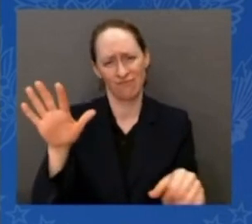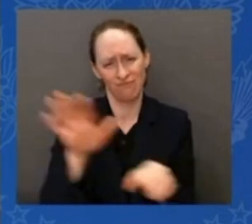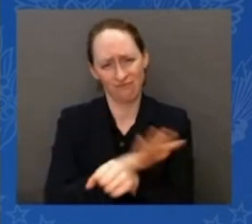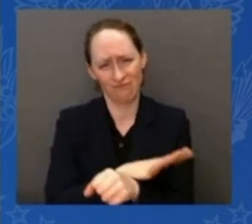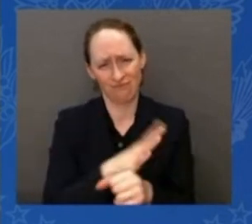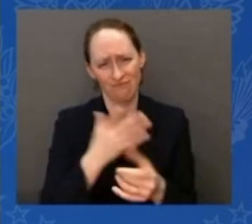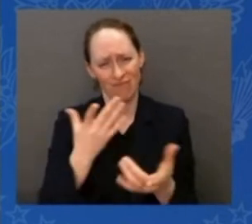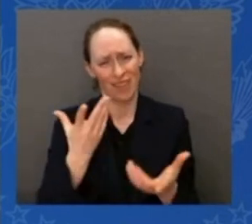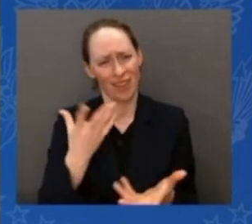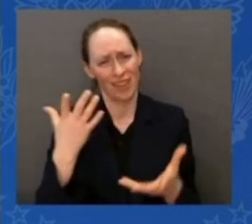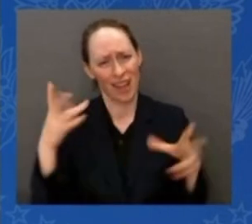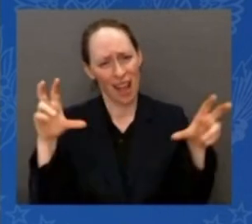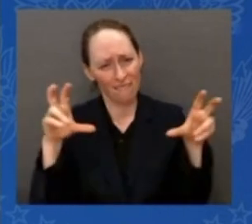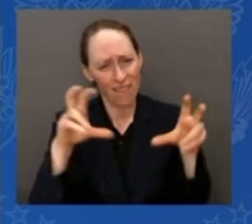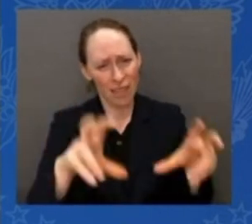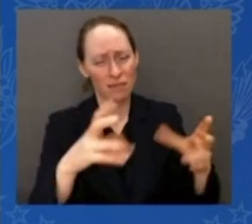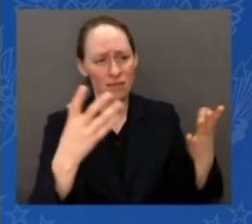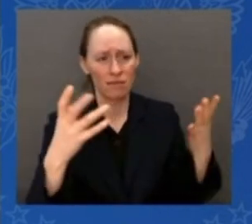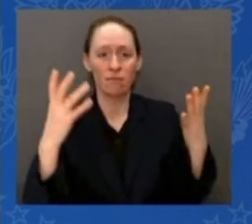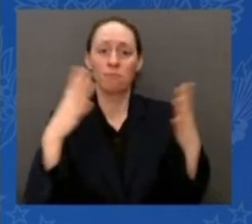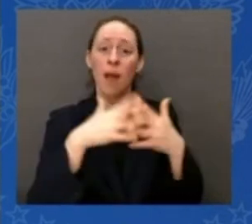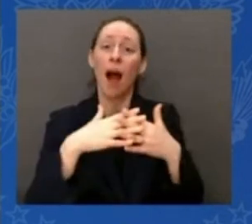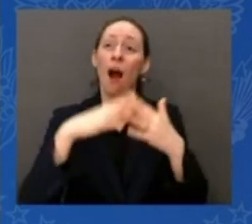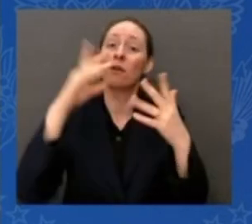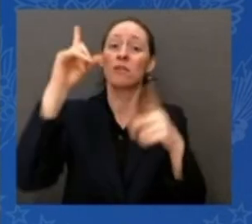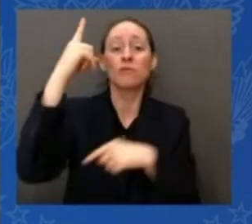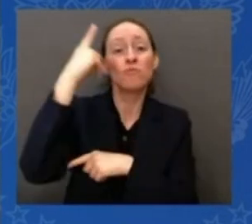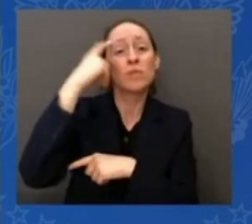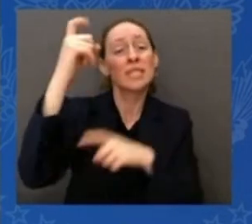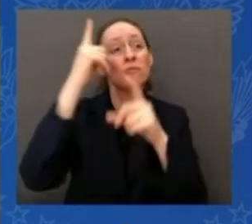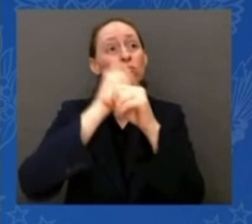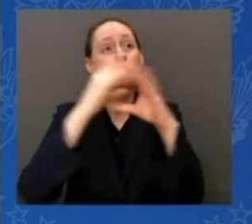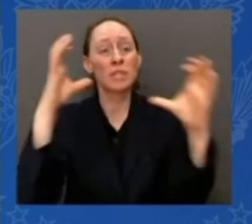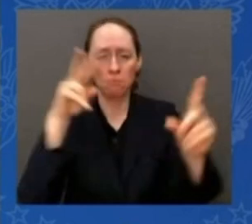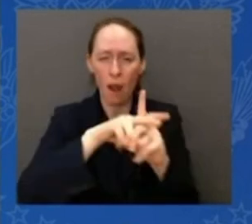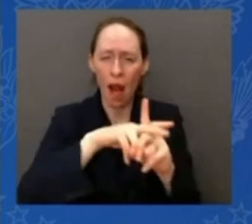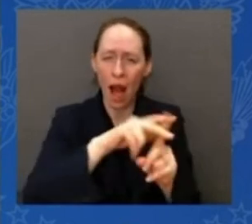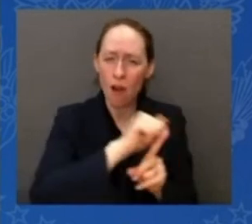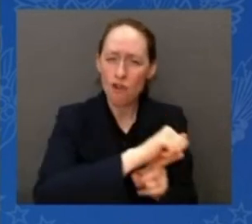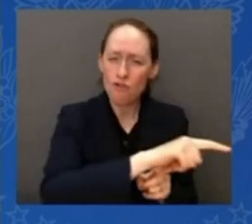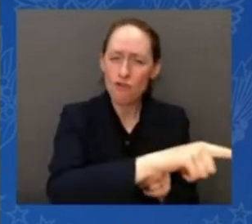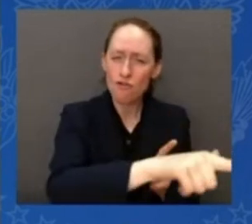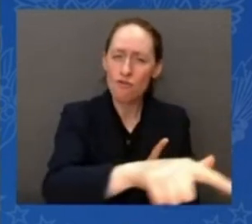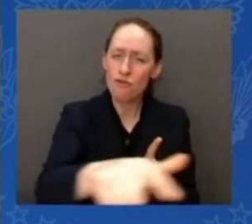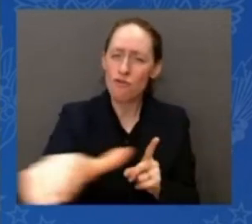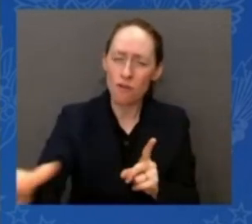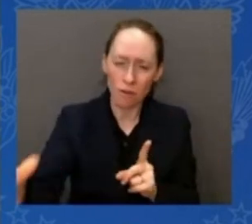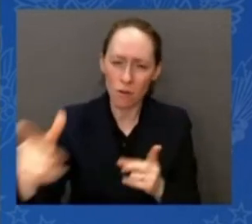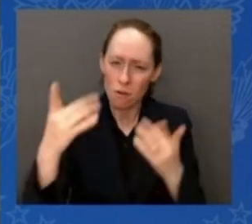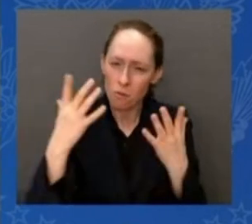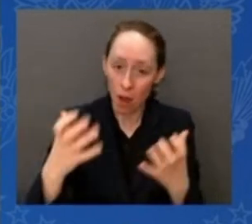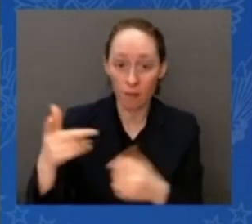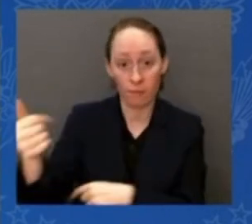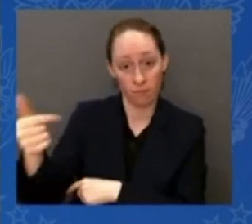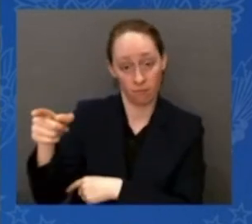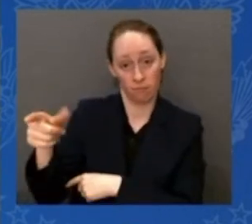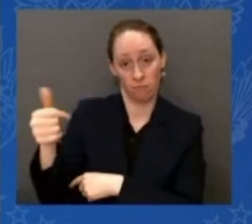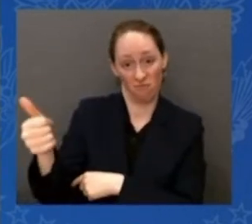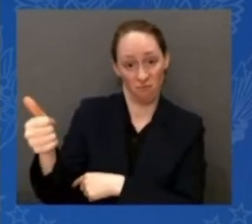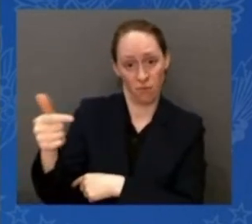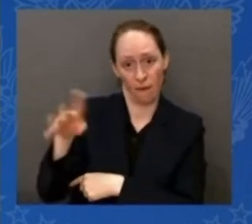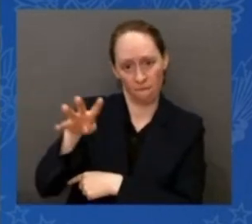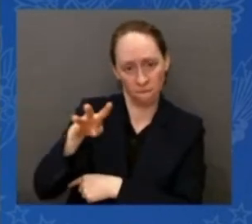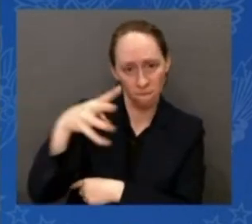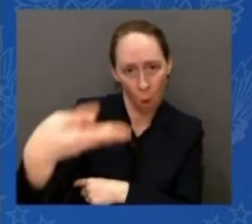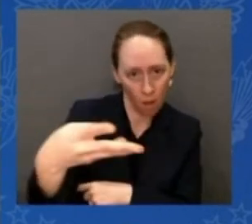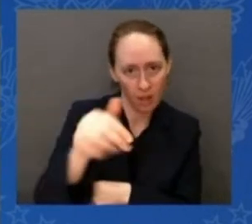happens as the fourth Asian American woman in my cabinet. But, you know, I know Julie, her most important title